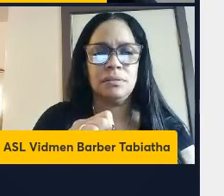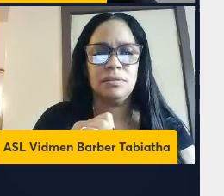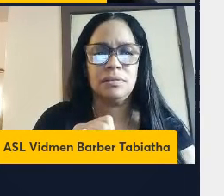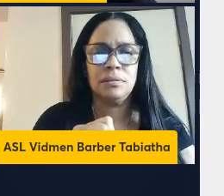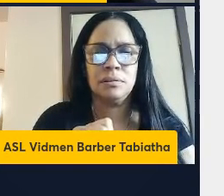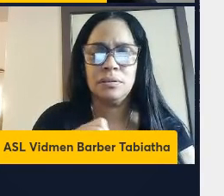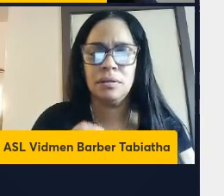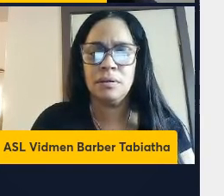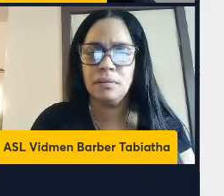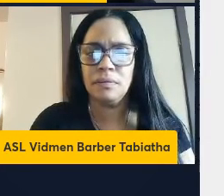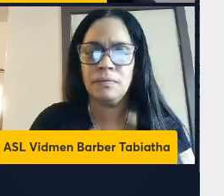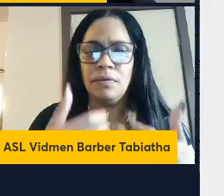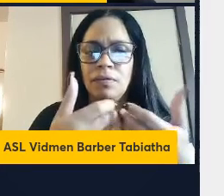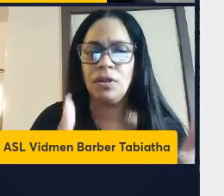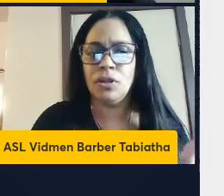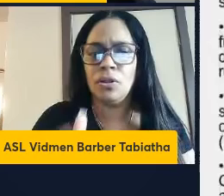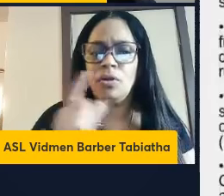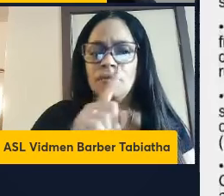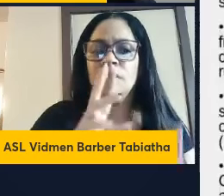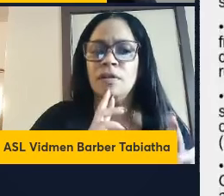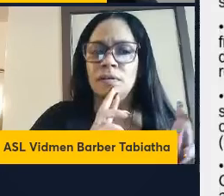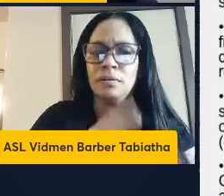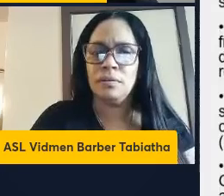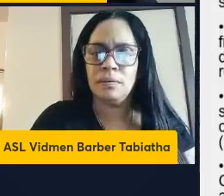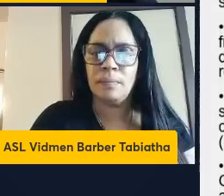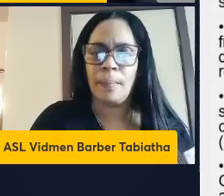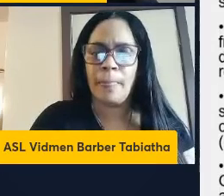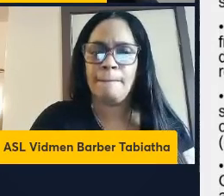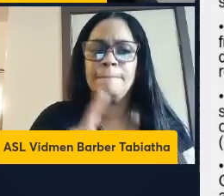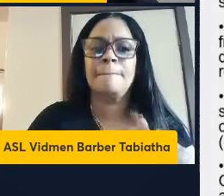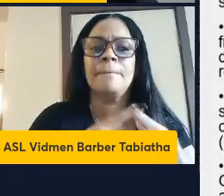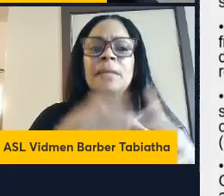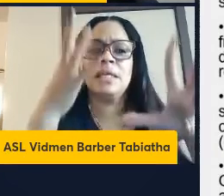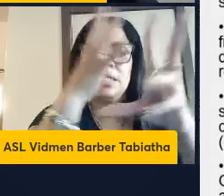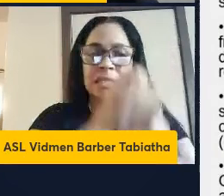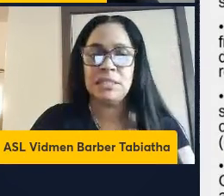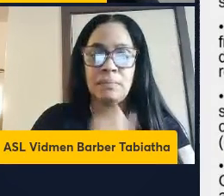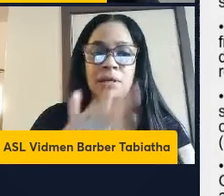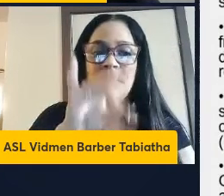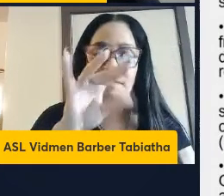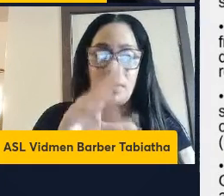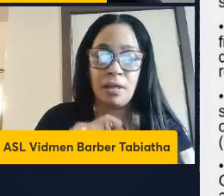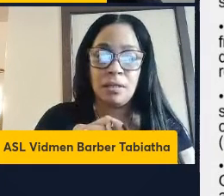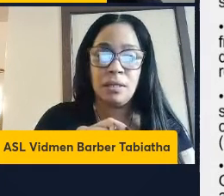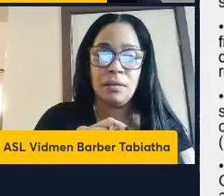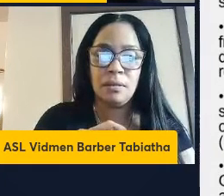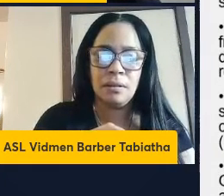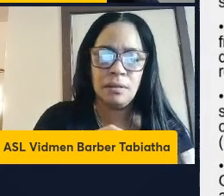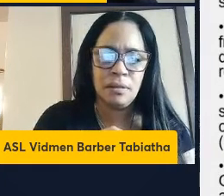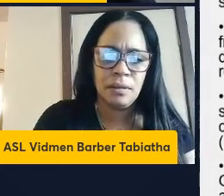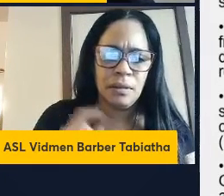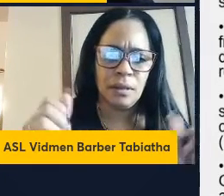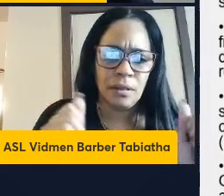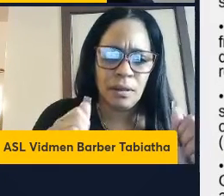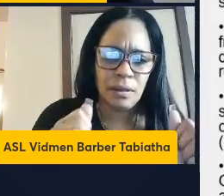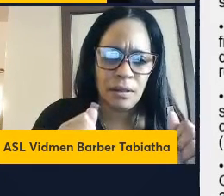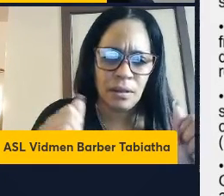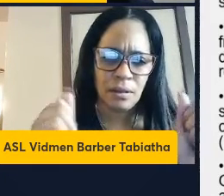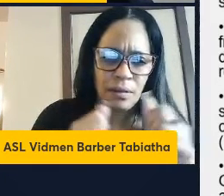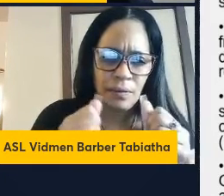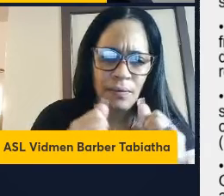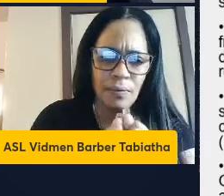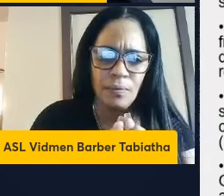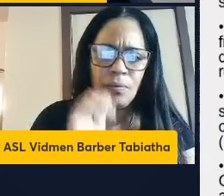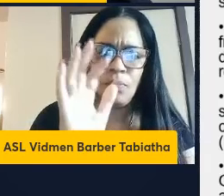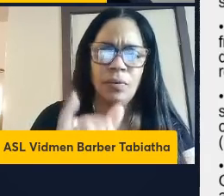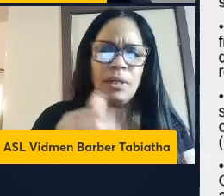their binding antibody response. So in summary, the everything I've told you guys, one, they would think there is pre-existing immunity